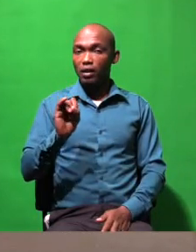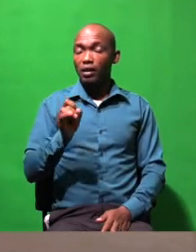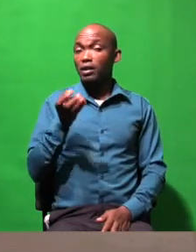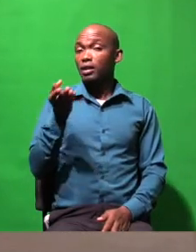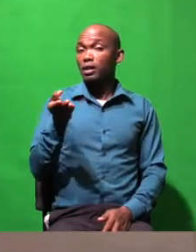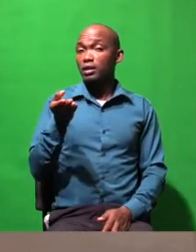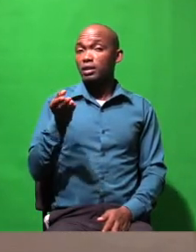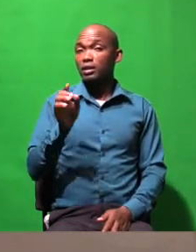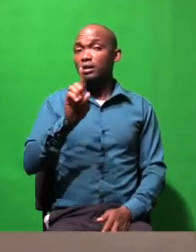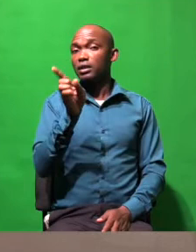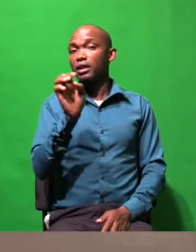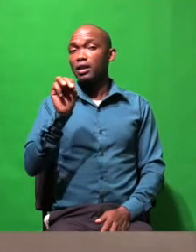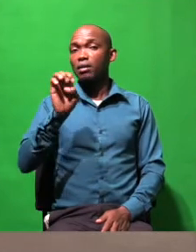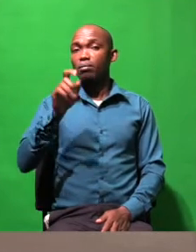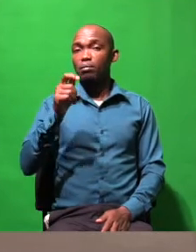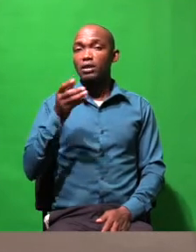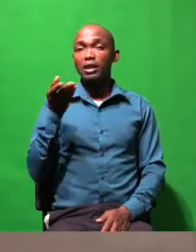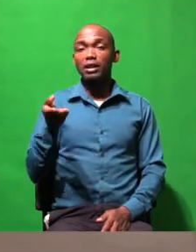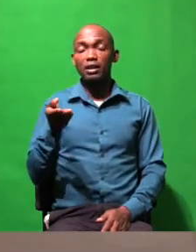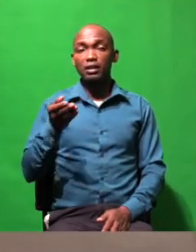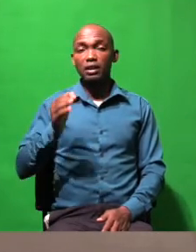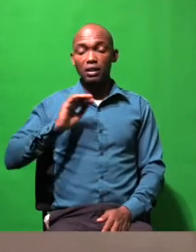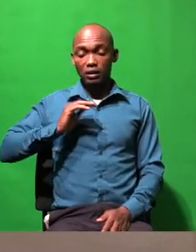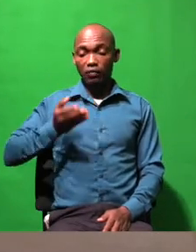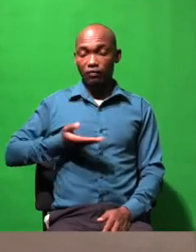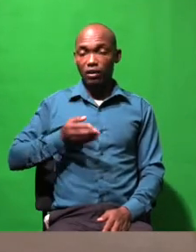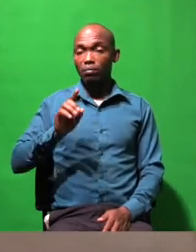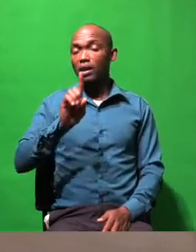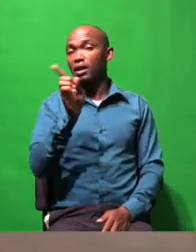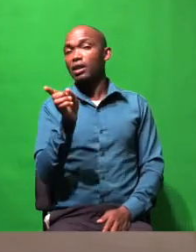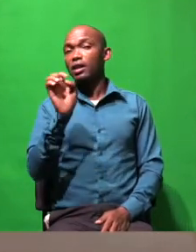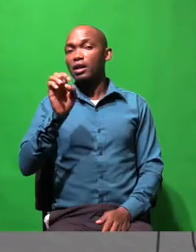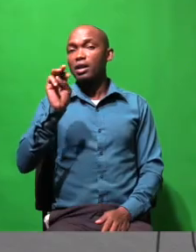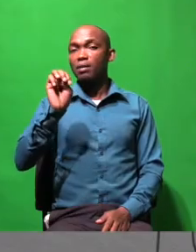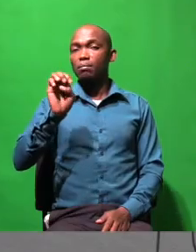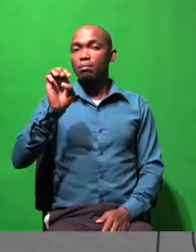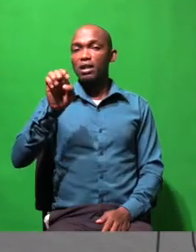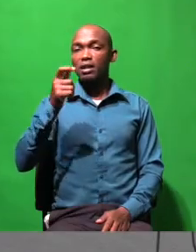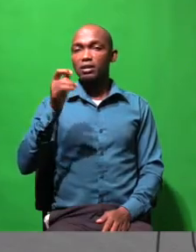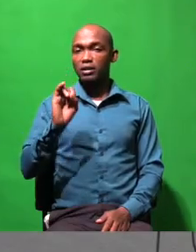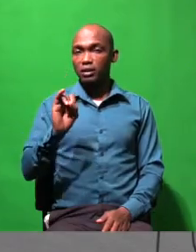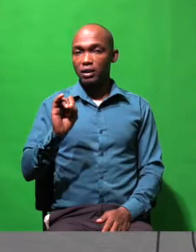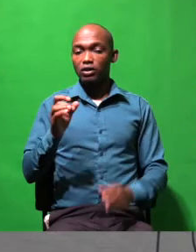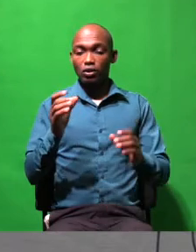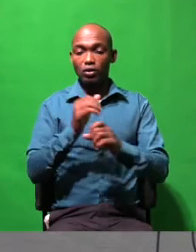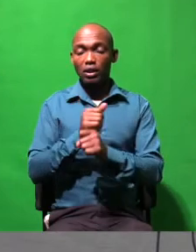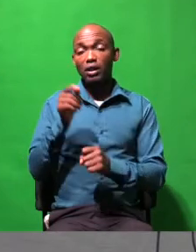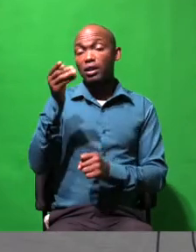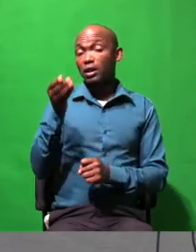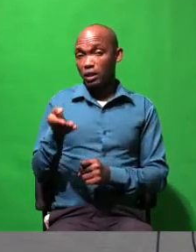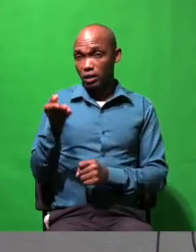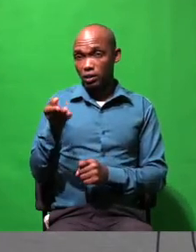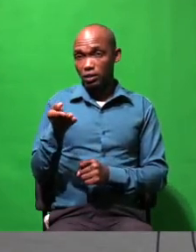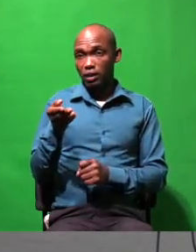these are female gametes. If that is the case, we take this one and